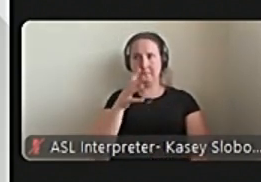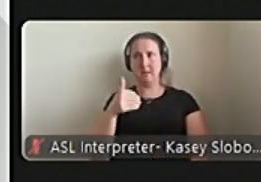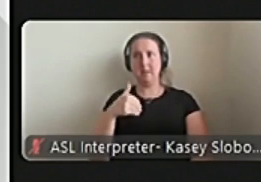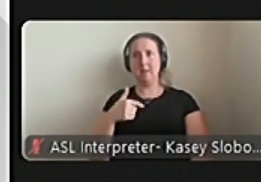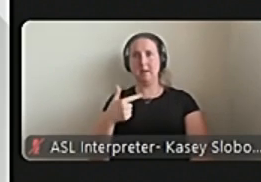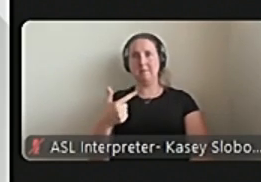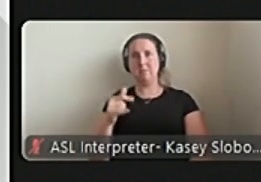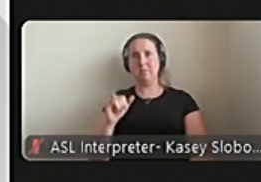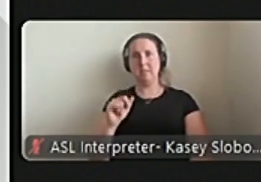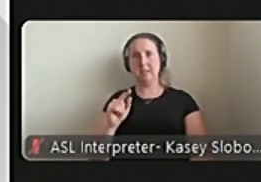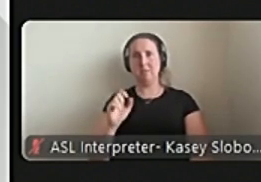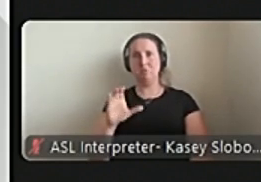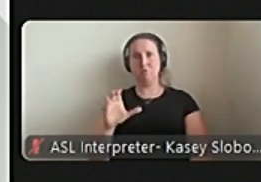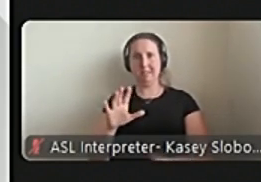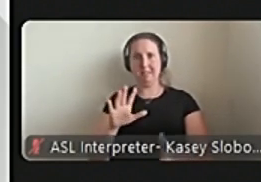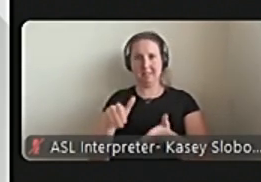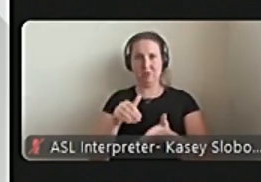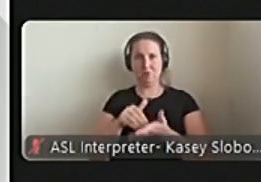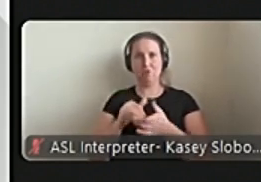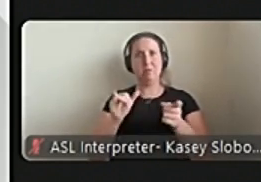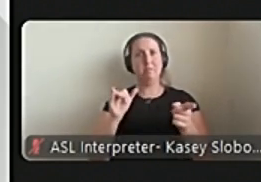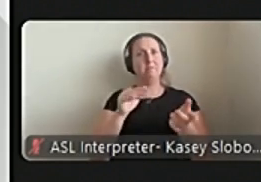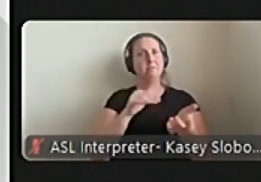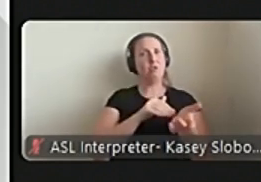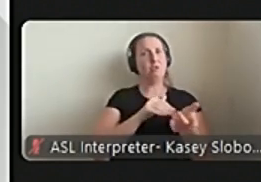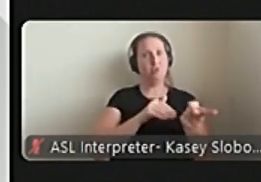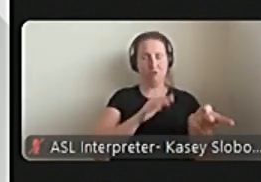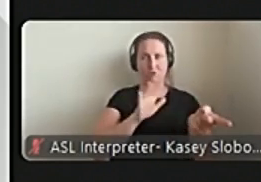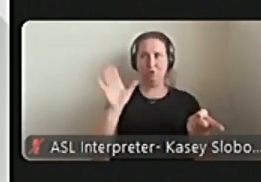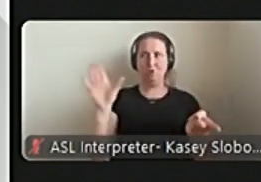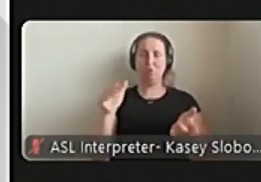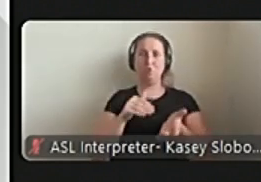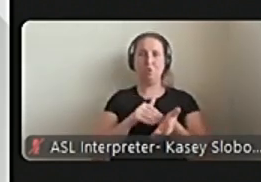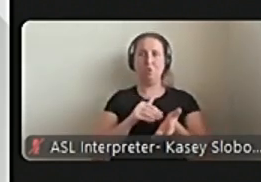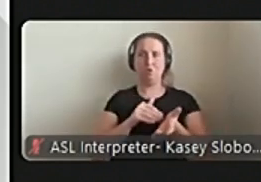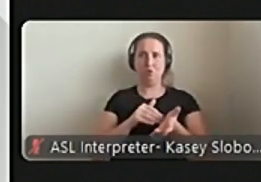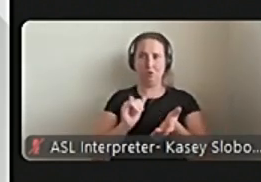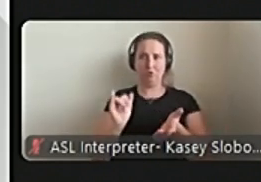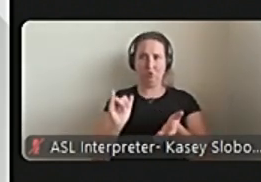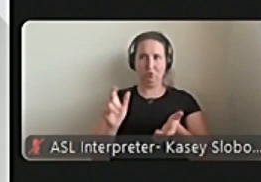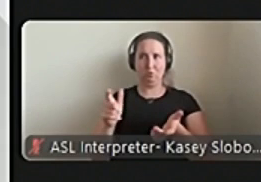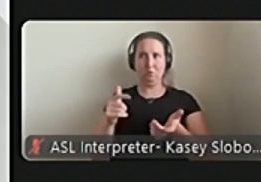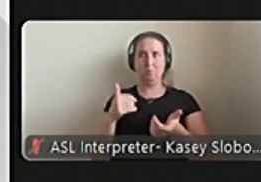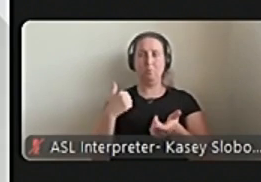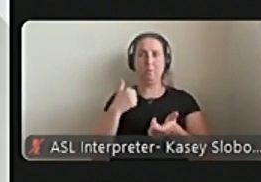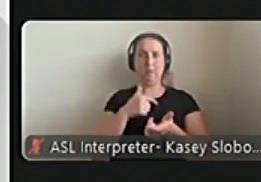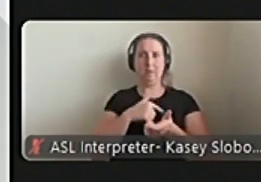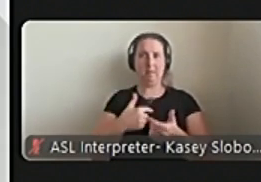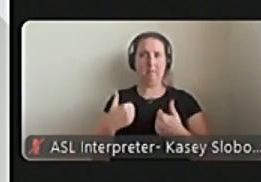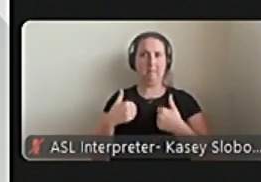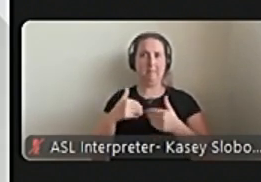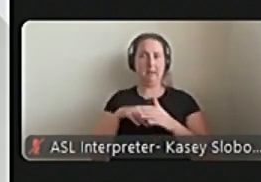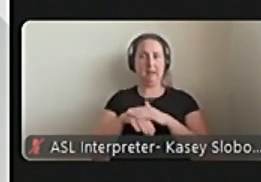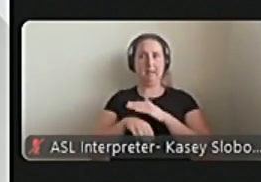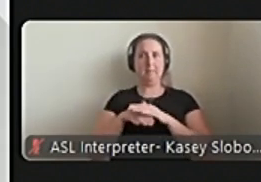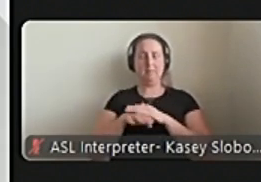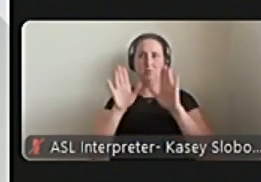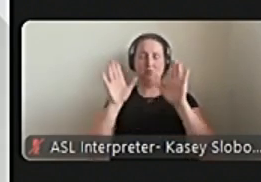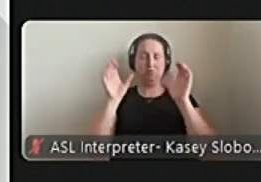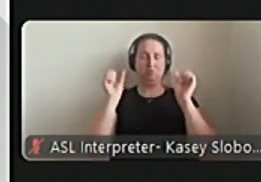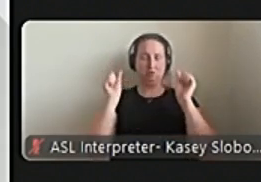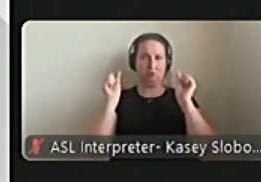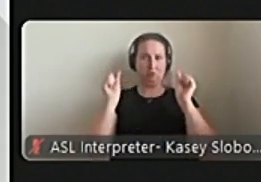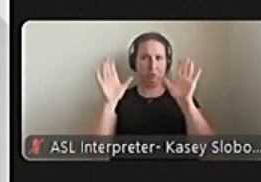actually one of her doctors. She also sees Dr. Merman. We Yeah, have great access to, I feel, like some of the best